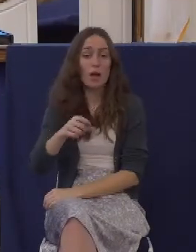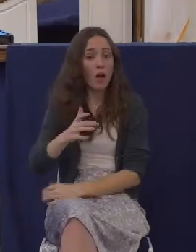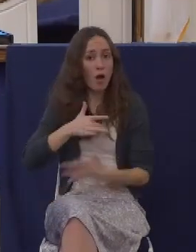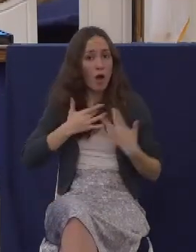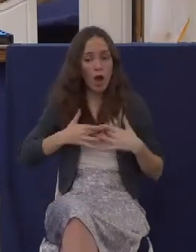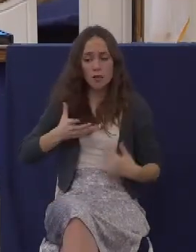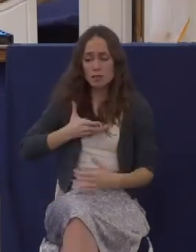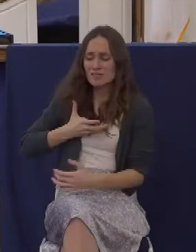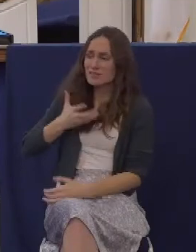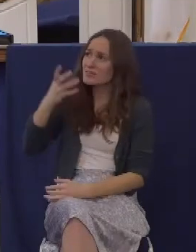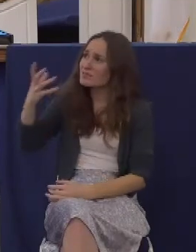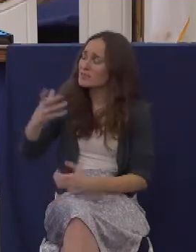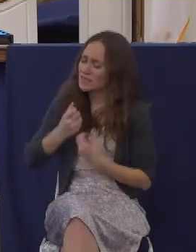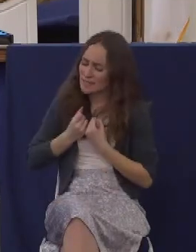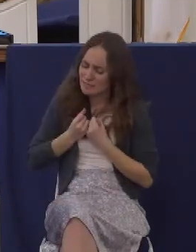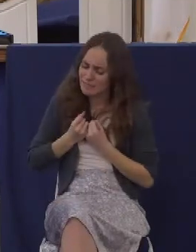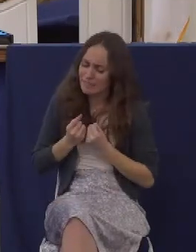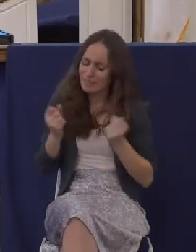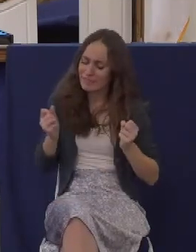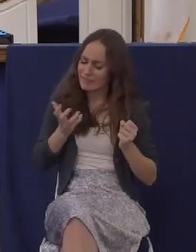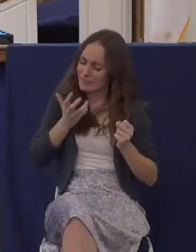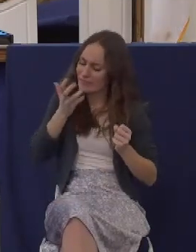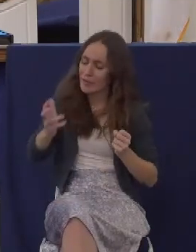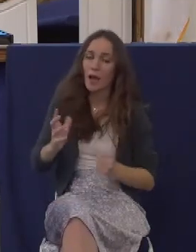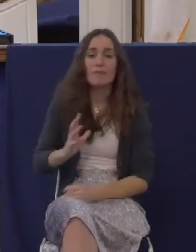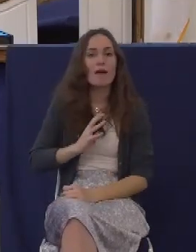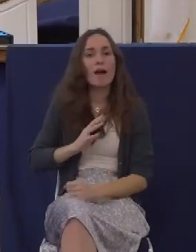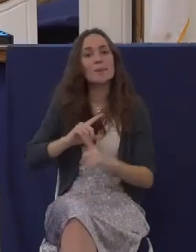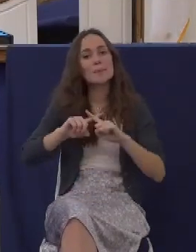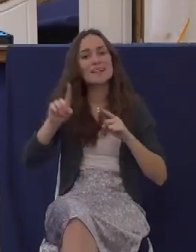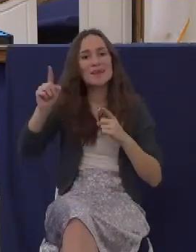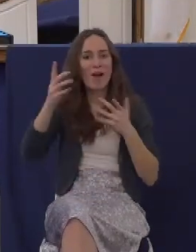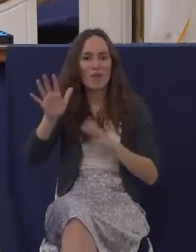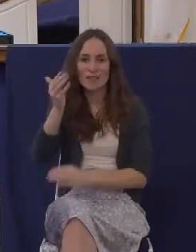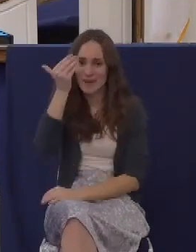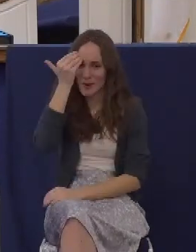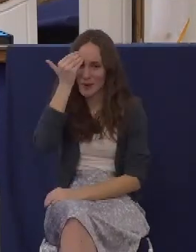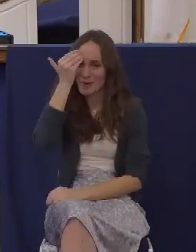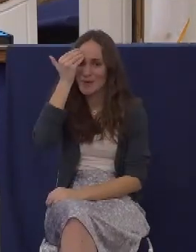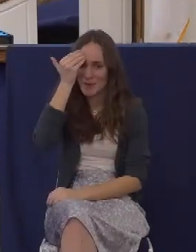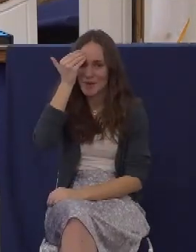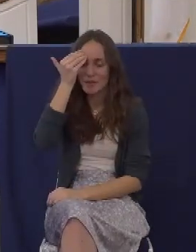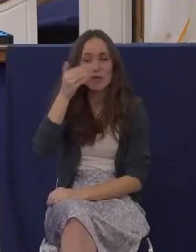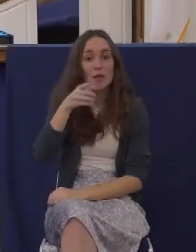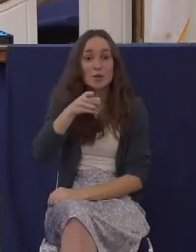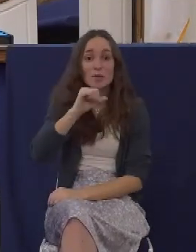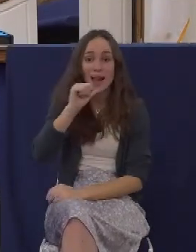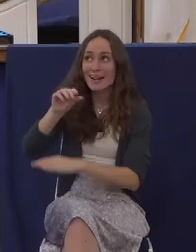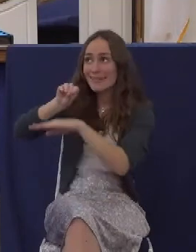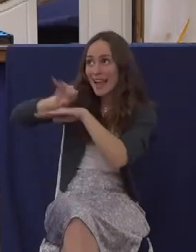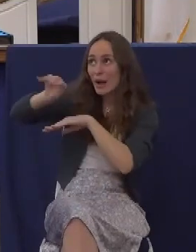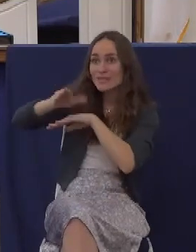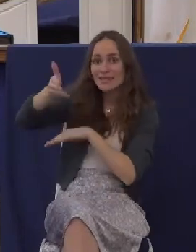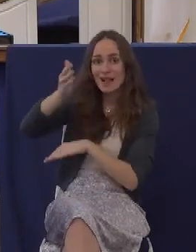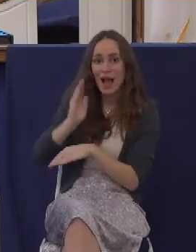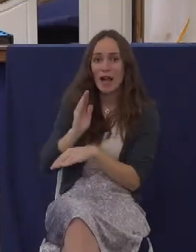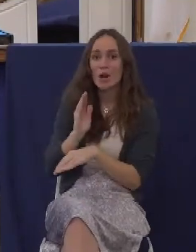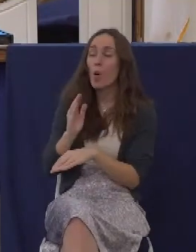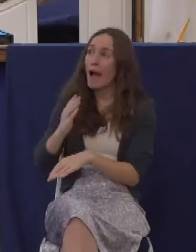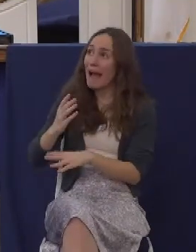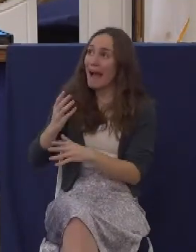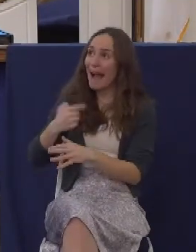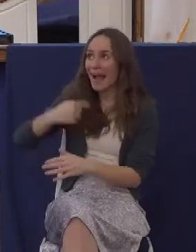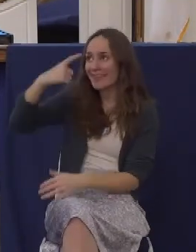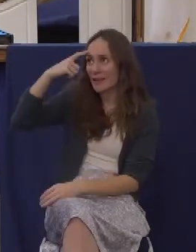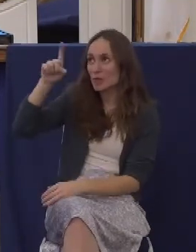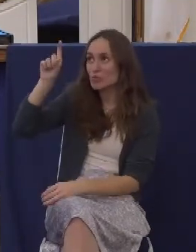okay to say those things in bearing your heart, but he already knows. And you're not counseling God about a better plan. God, here's what I think you should do